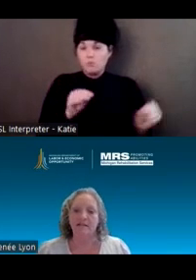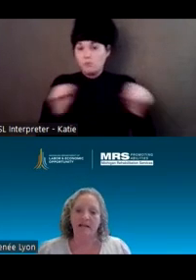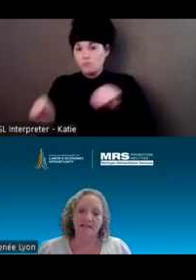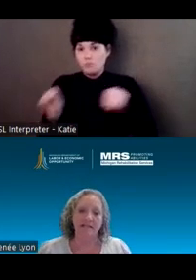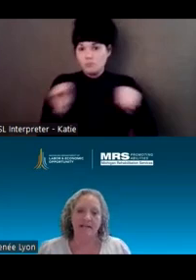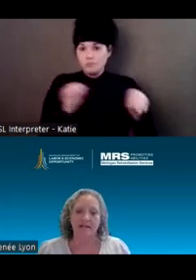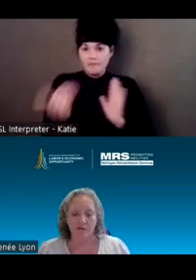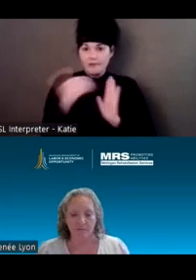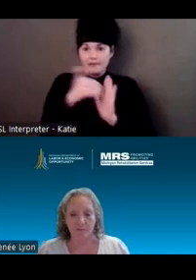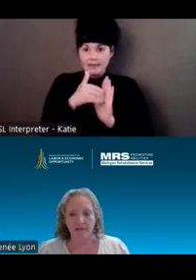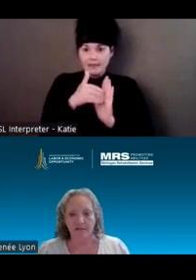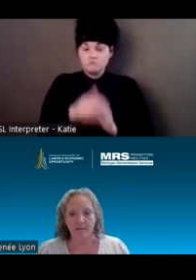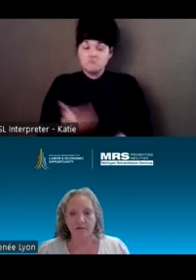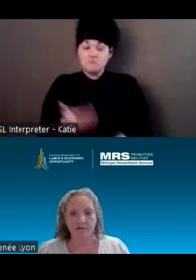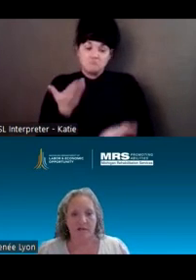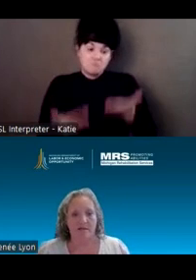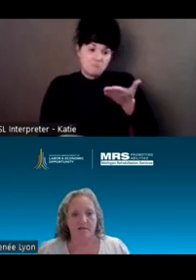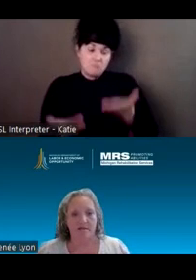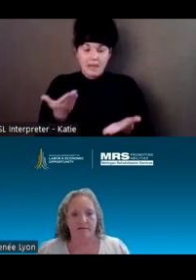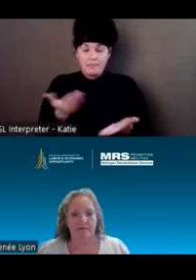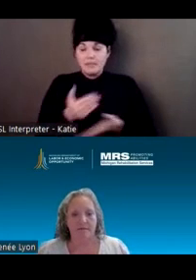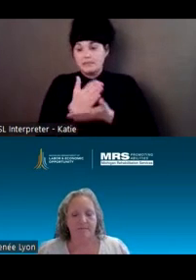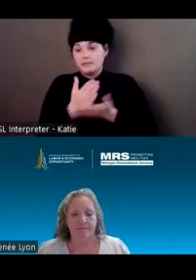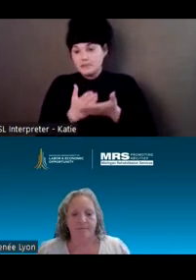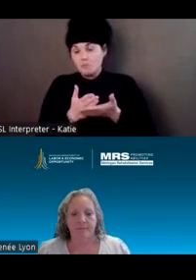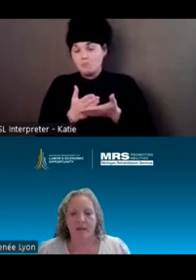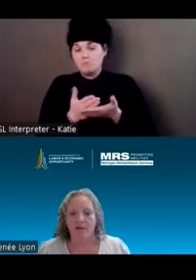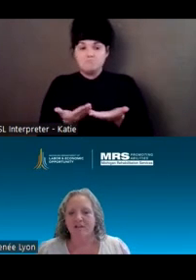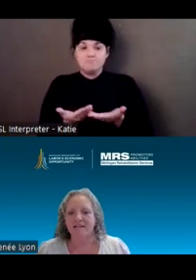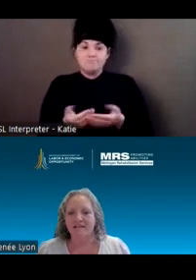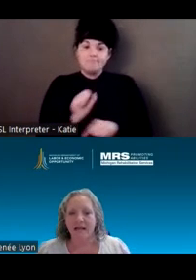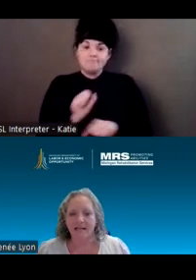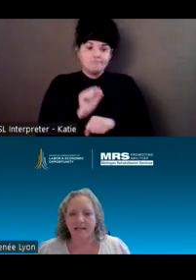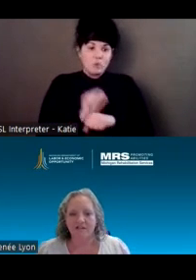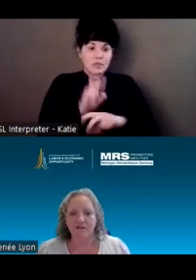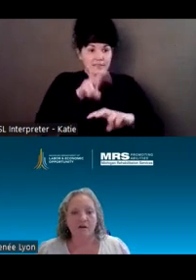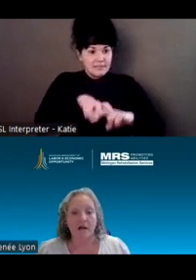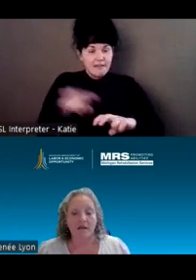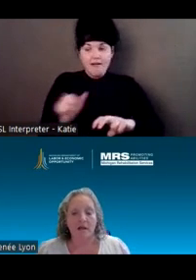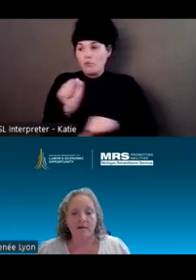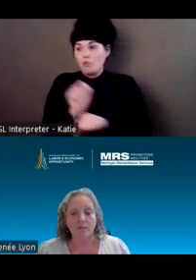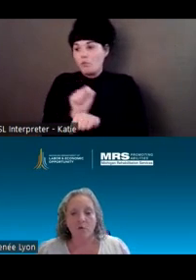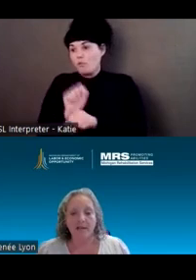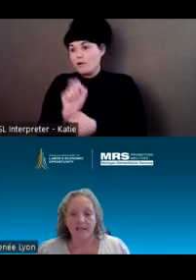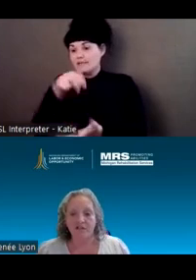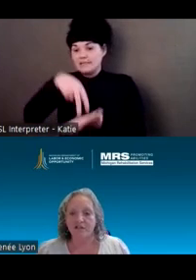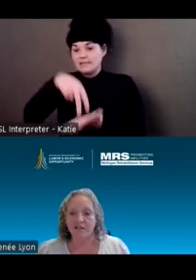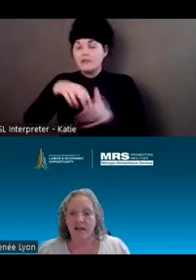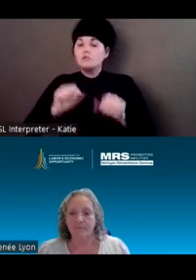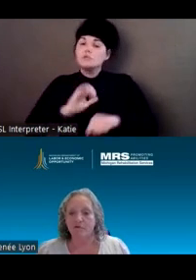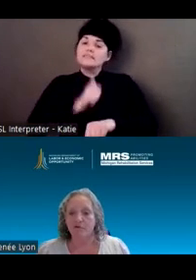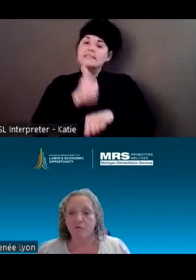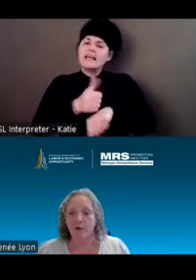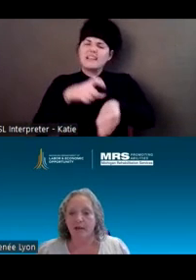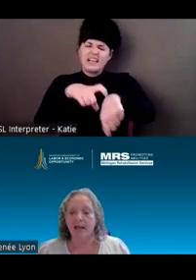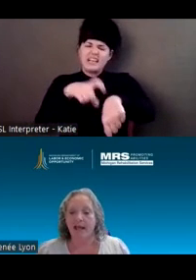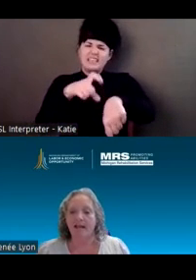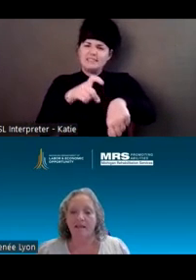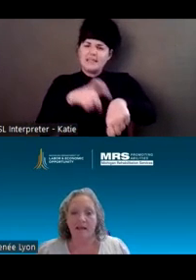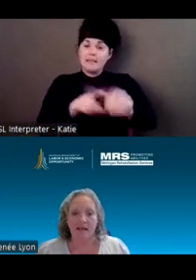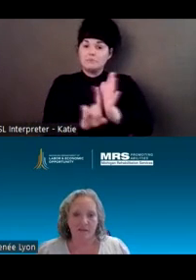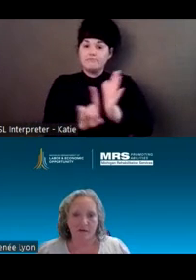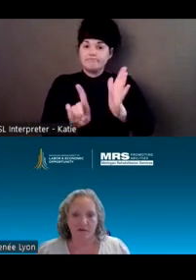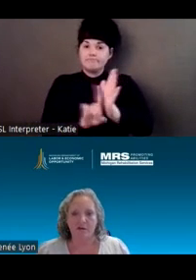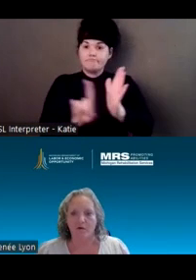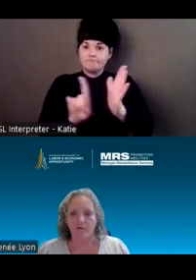tasks and stand to complete some other tasks. You can set a digital alarm or a kitchen timer to ring